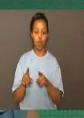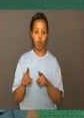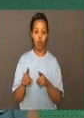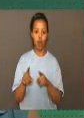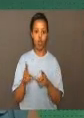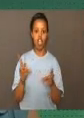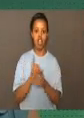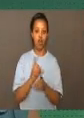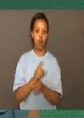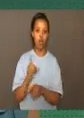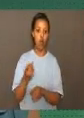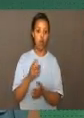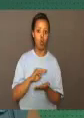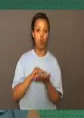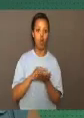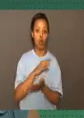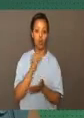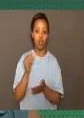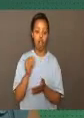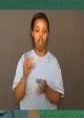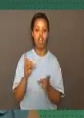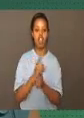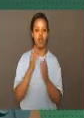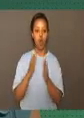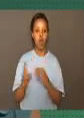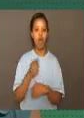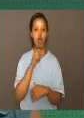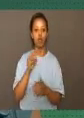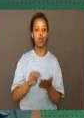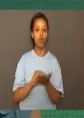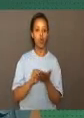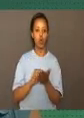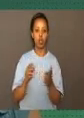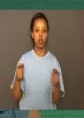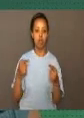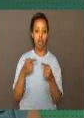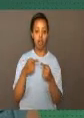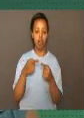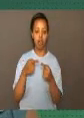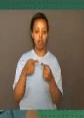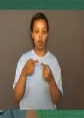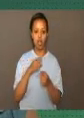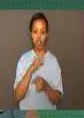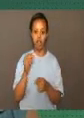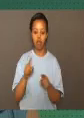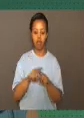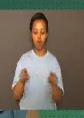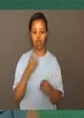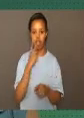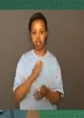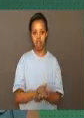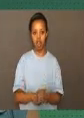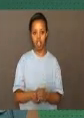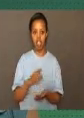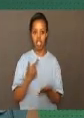between organic and inorganic molecules. We also learned